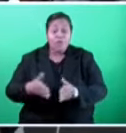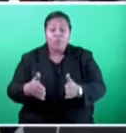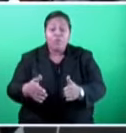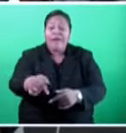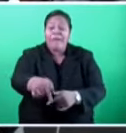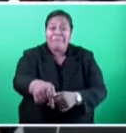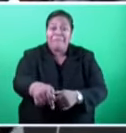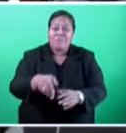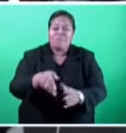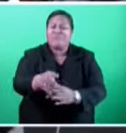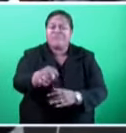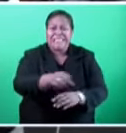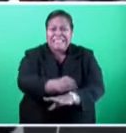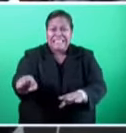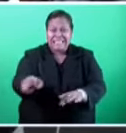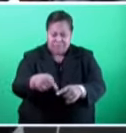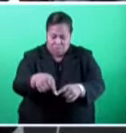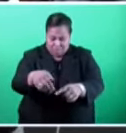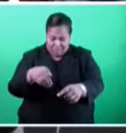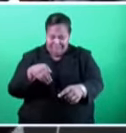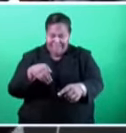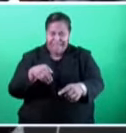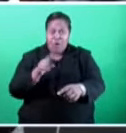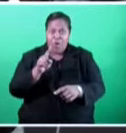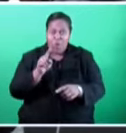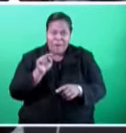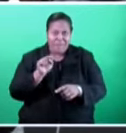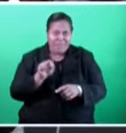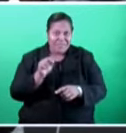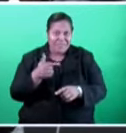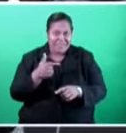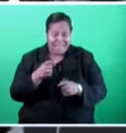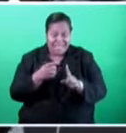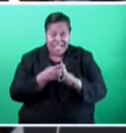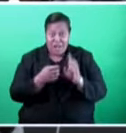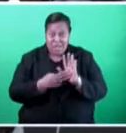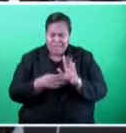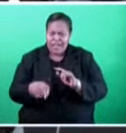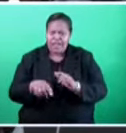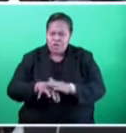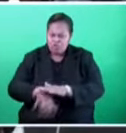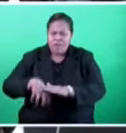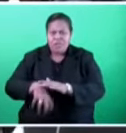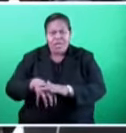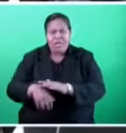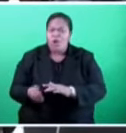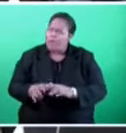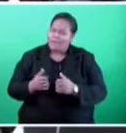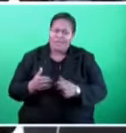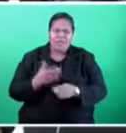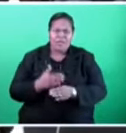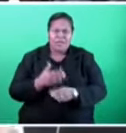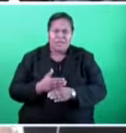upstream 1.7 kilometer, a dredging company, Dredging Solutions, they began work, but at the moment they're taking